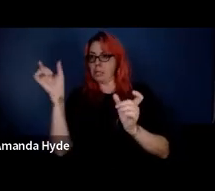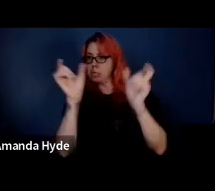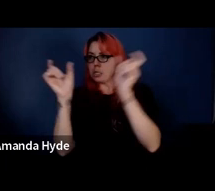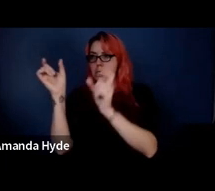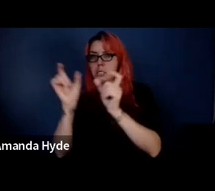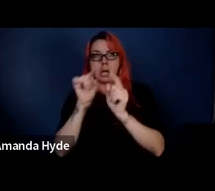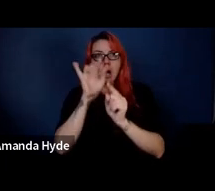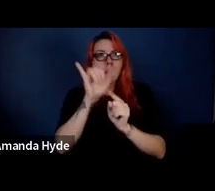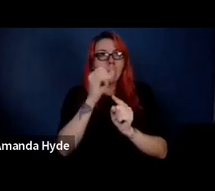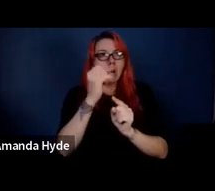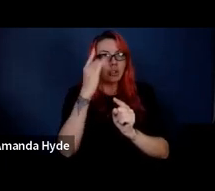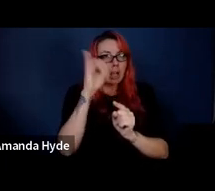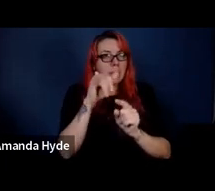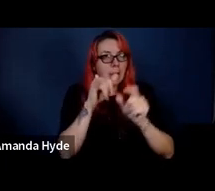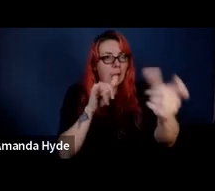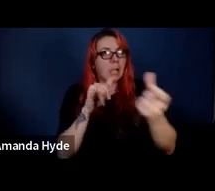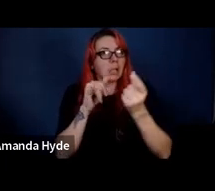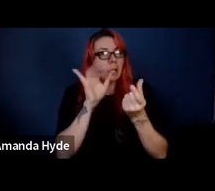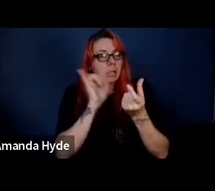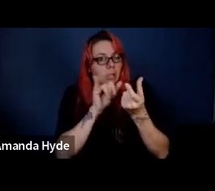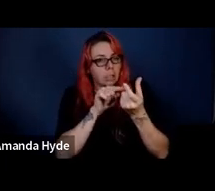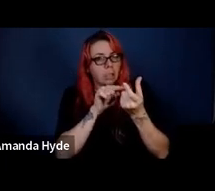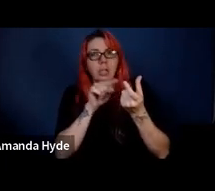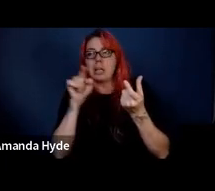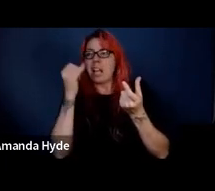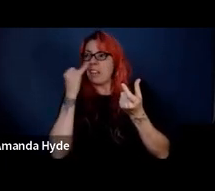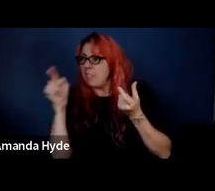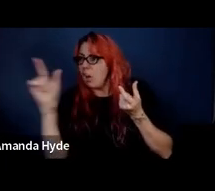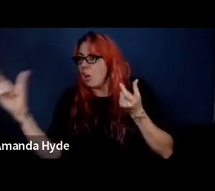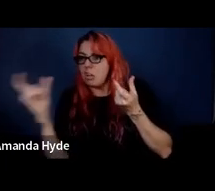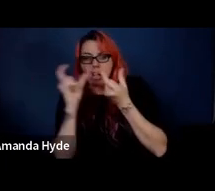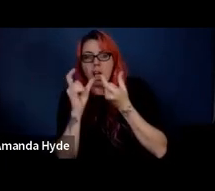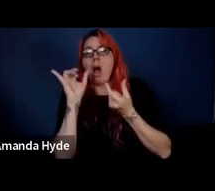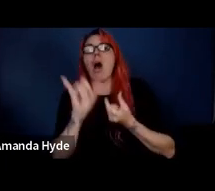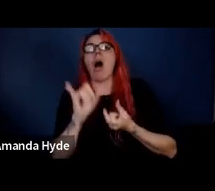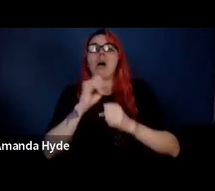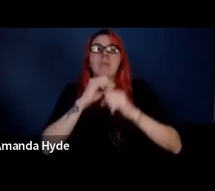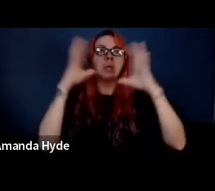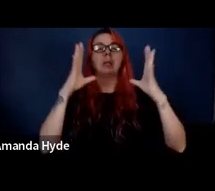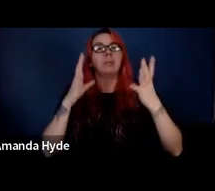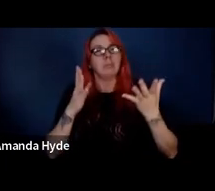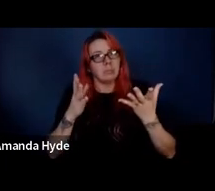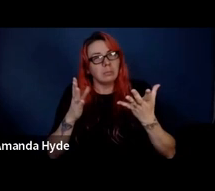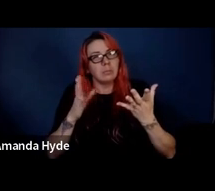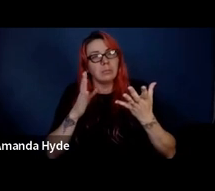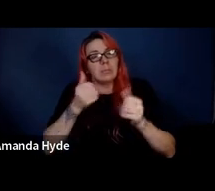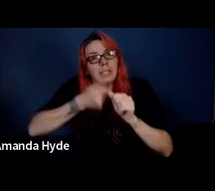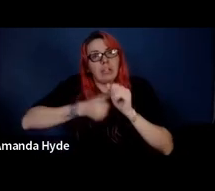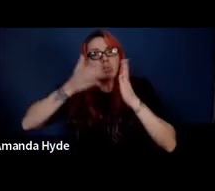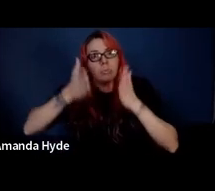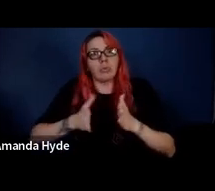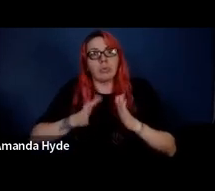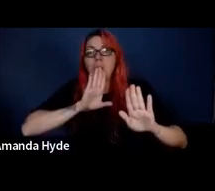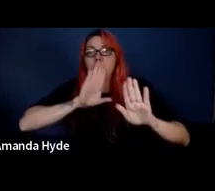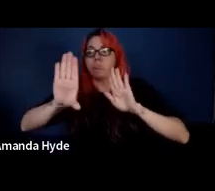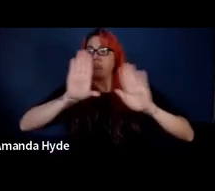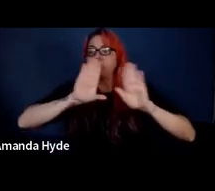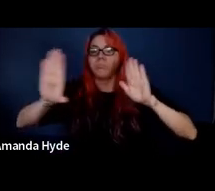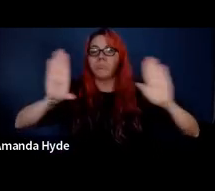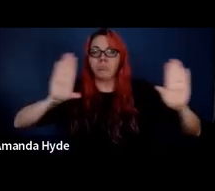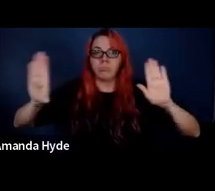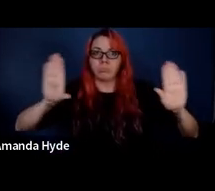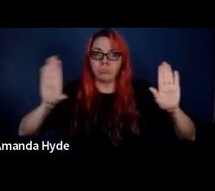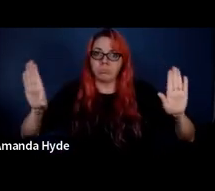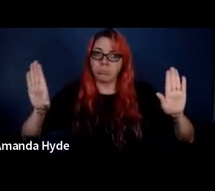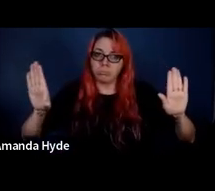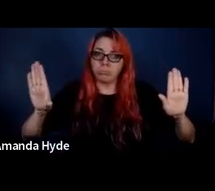as well that are fit with this. So think about this in the context of then also, and I'm going to shift then to another definition here,